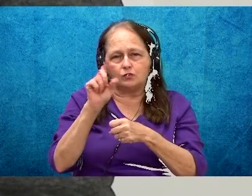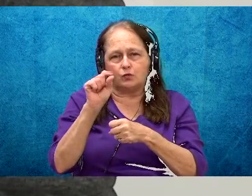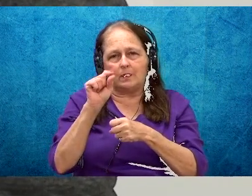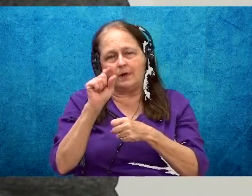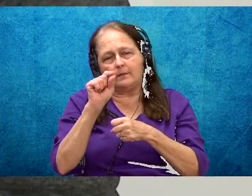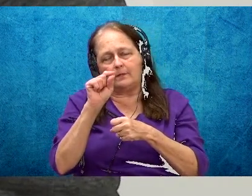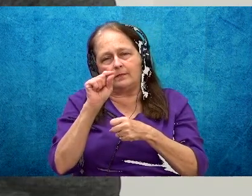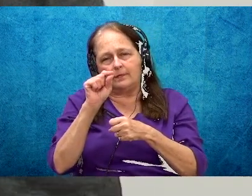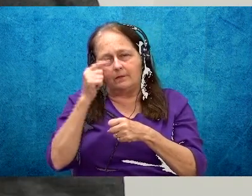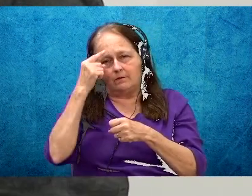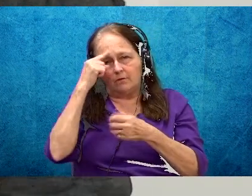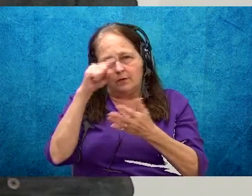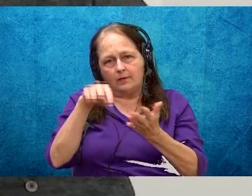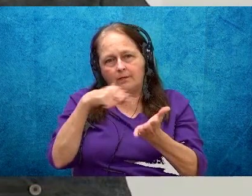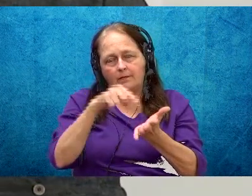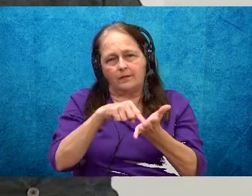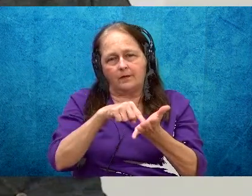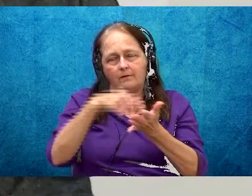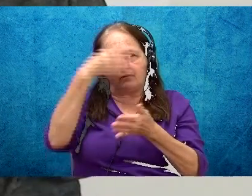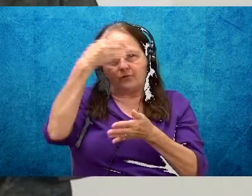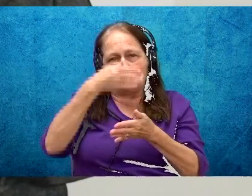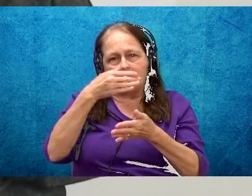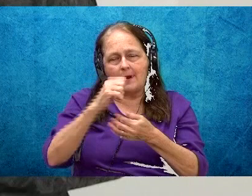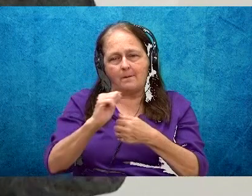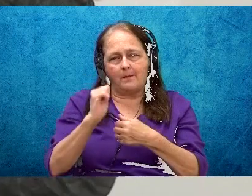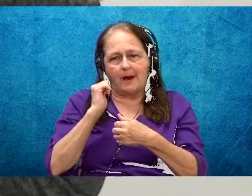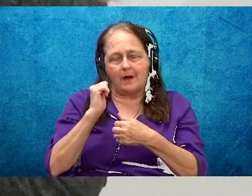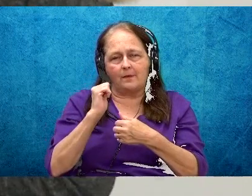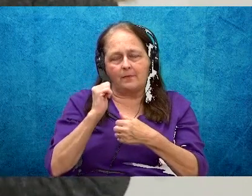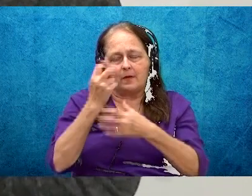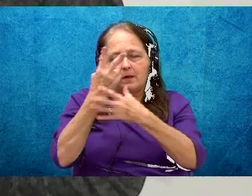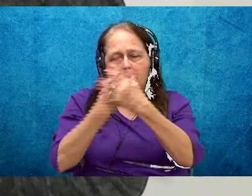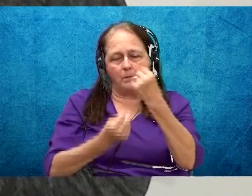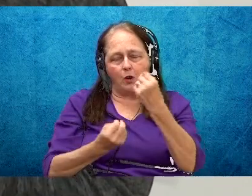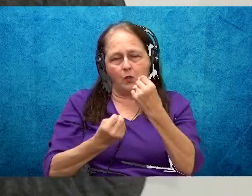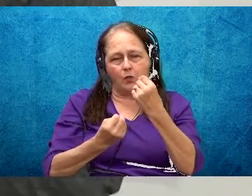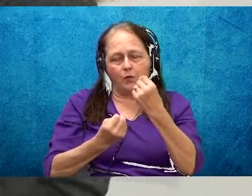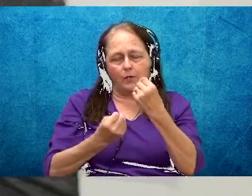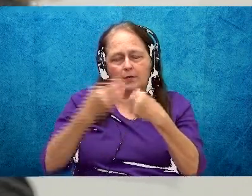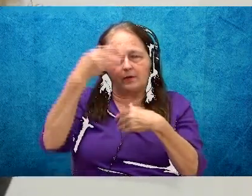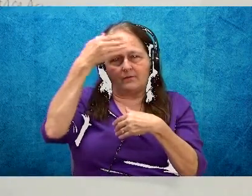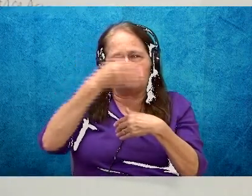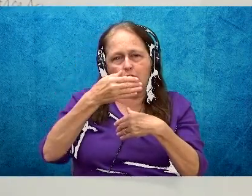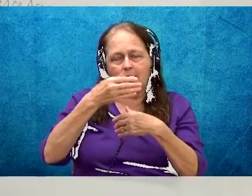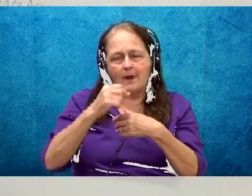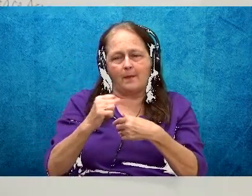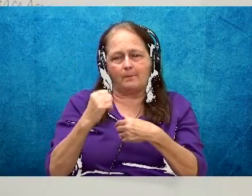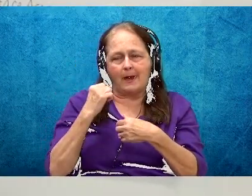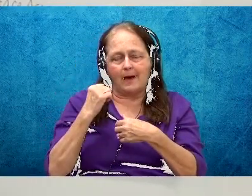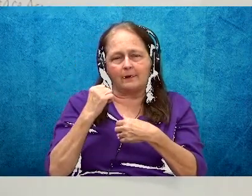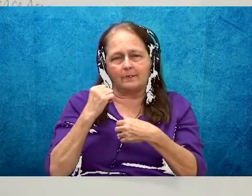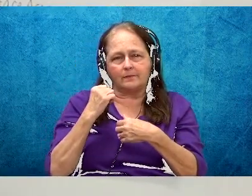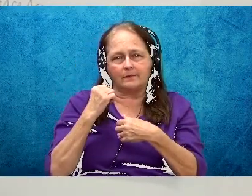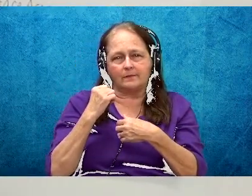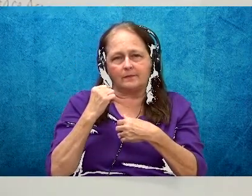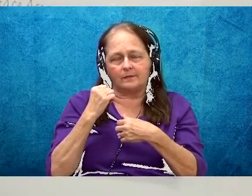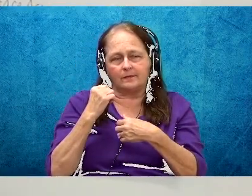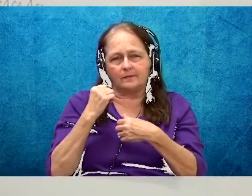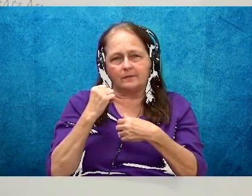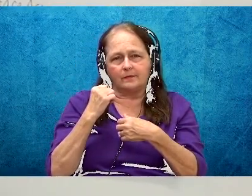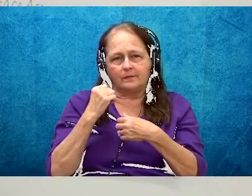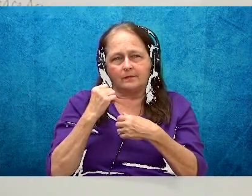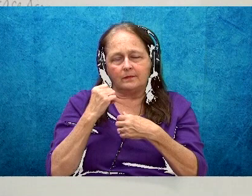120 for that front and back. That's both pieces, the front and the back.